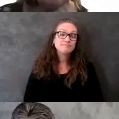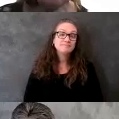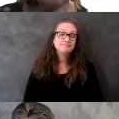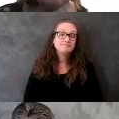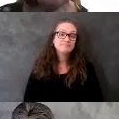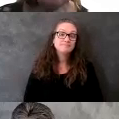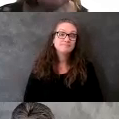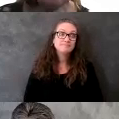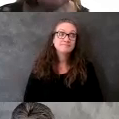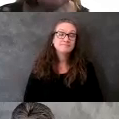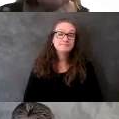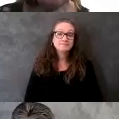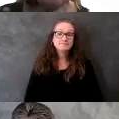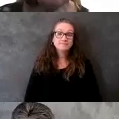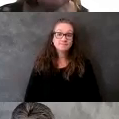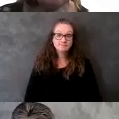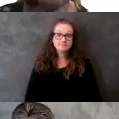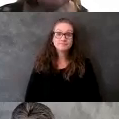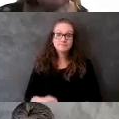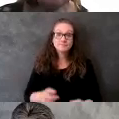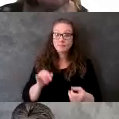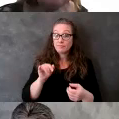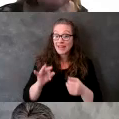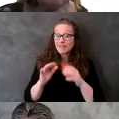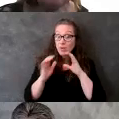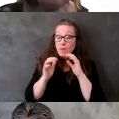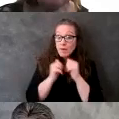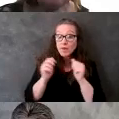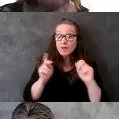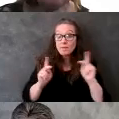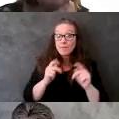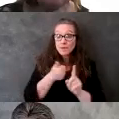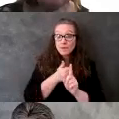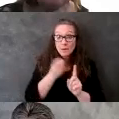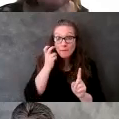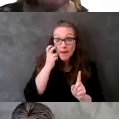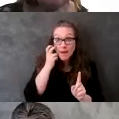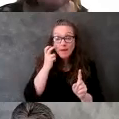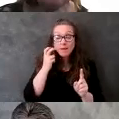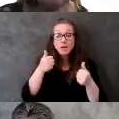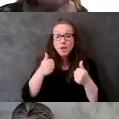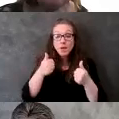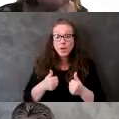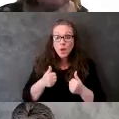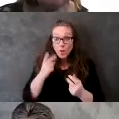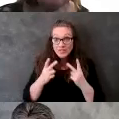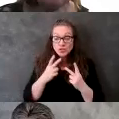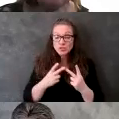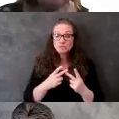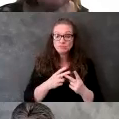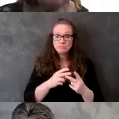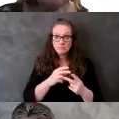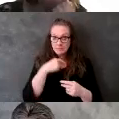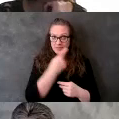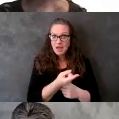If you're communicating with somebody who is blind or has low vision, state your name and introduce others who are present when